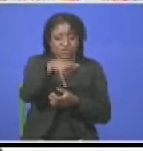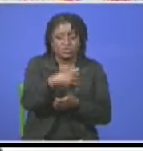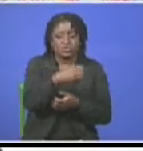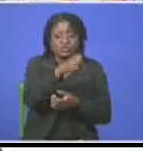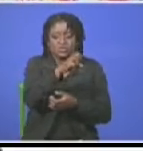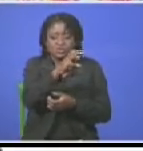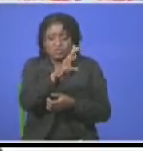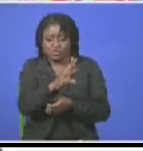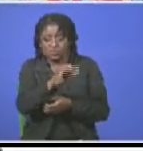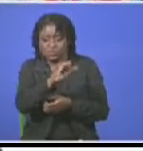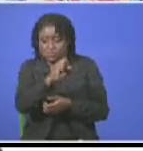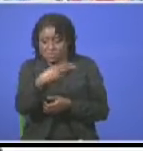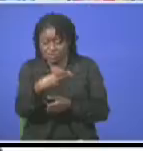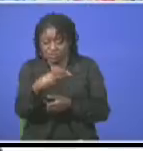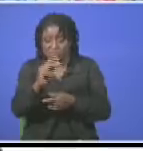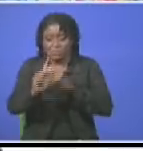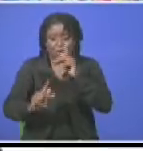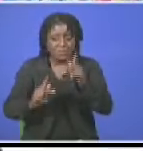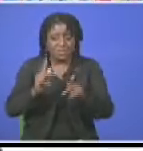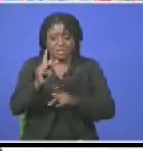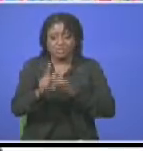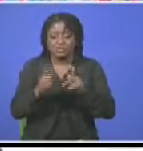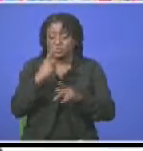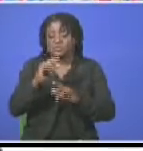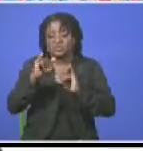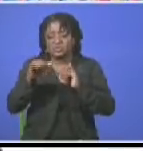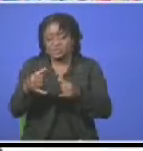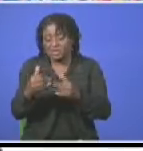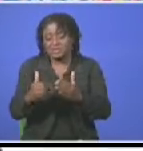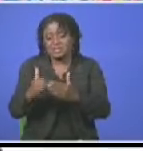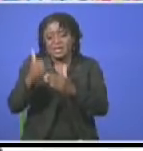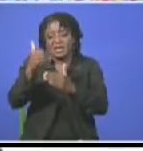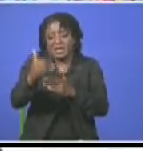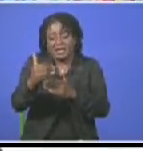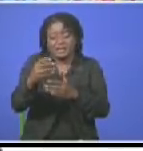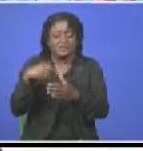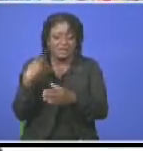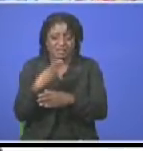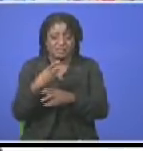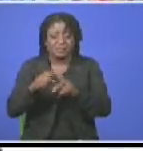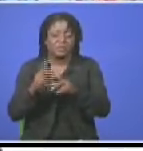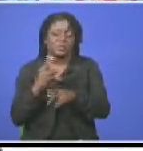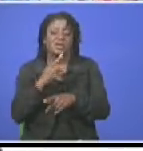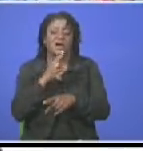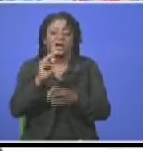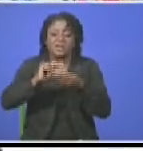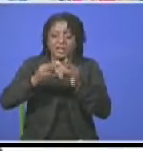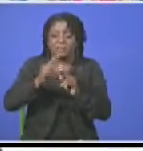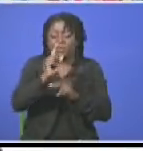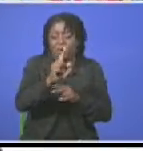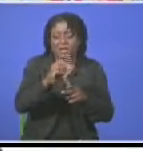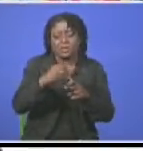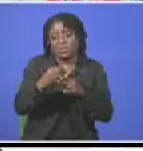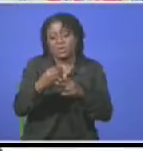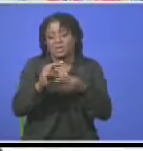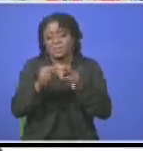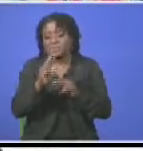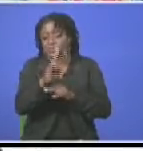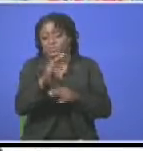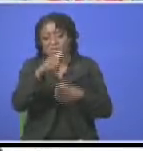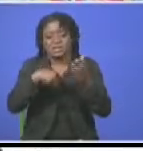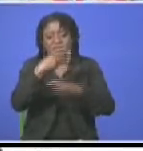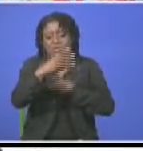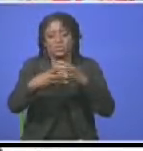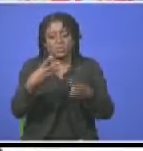population who is just ahead of us or just behind us, but we are number 1 and number 2 in the world.